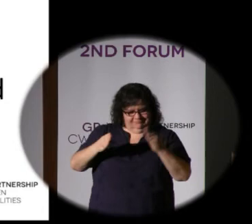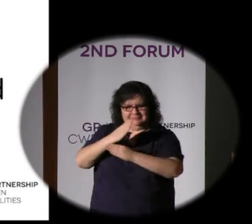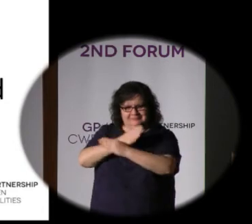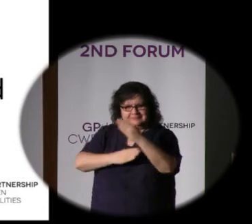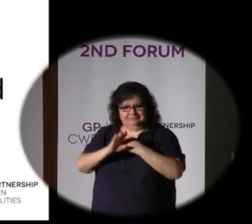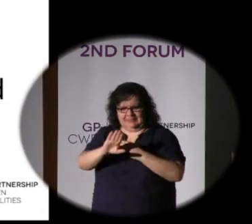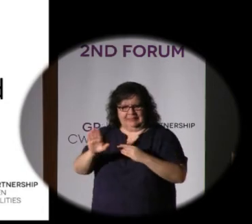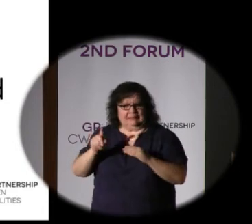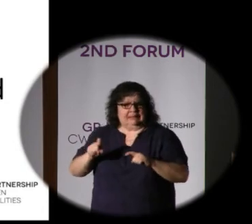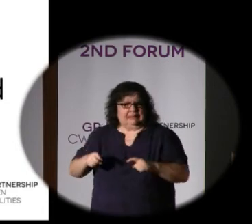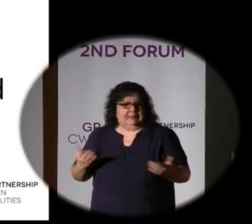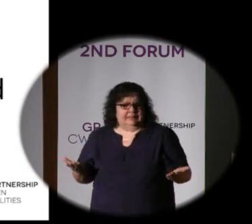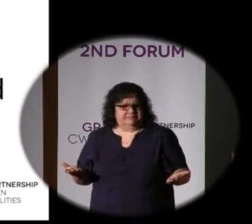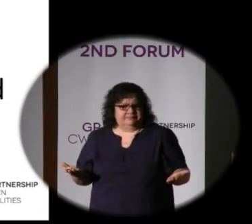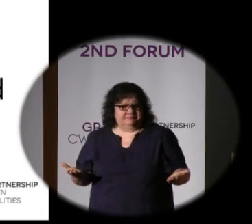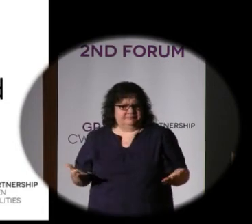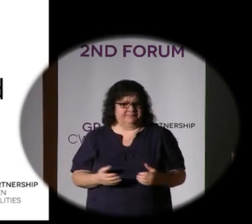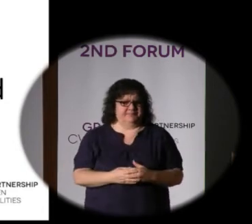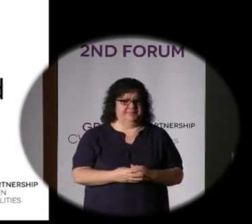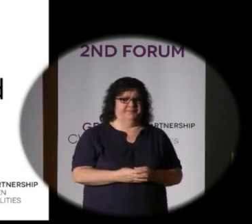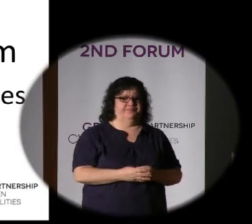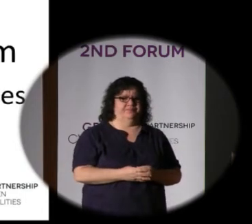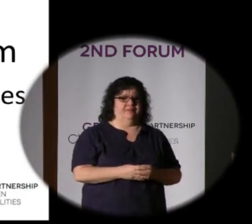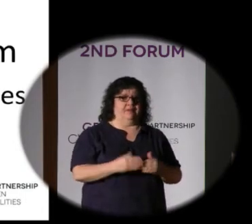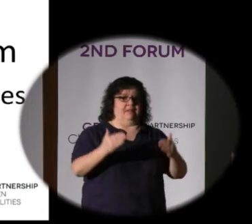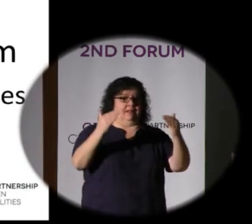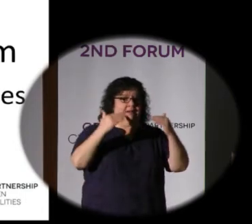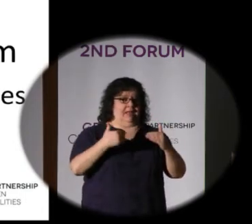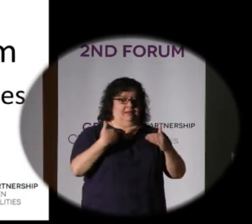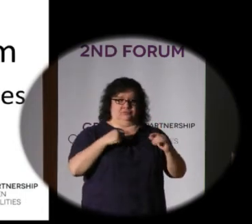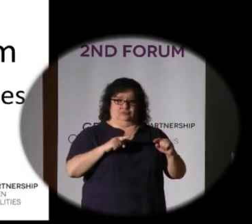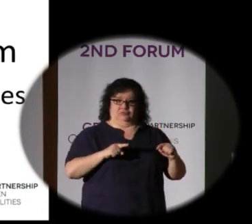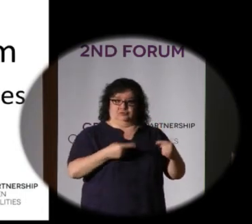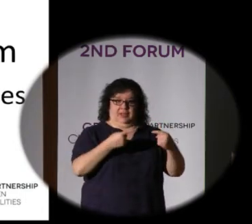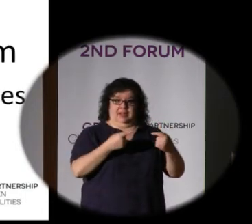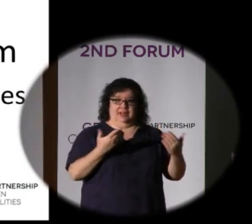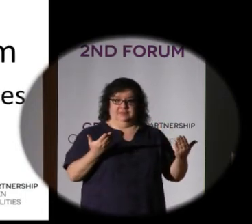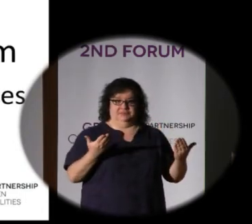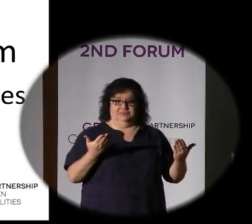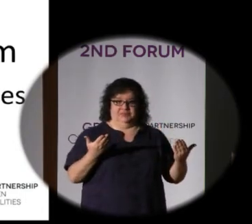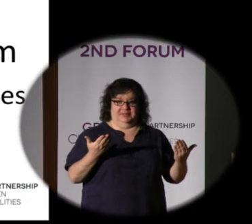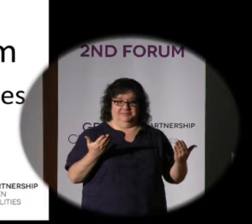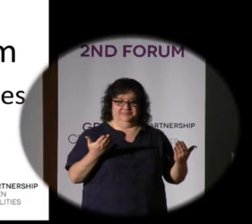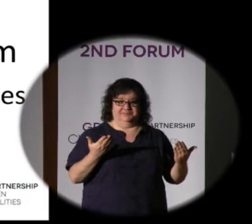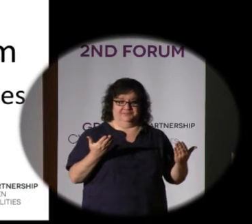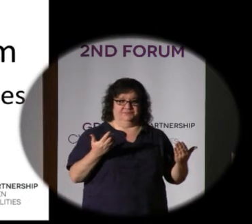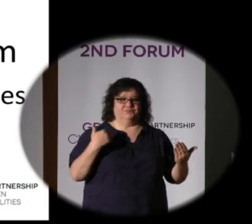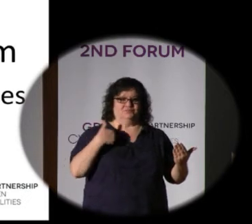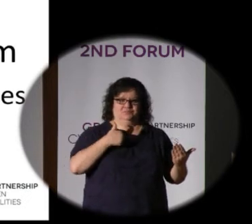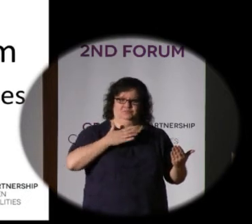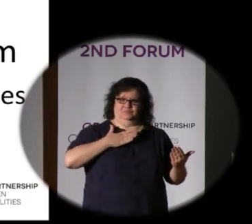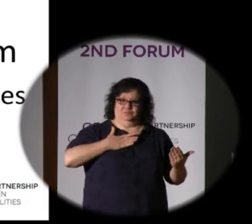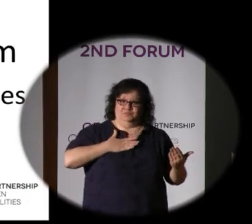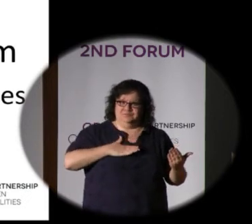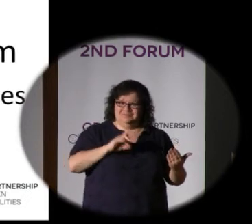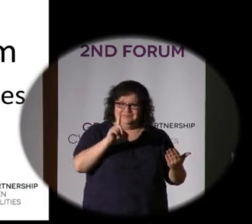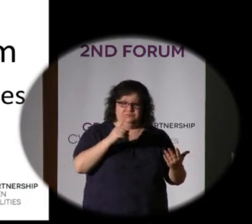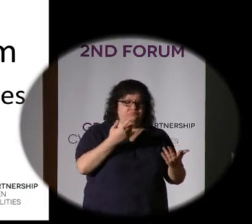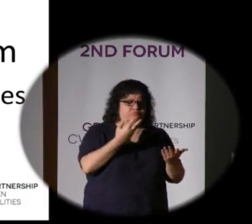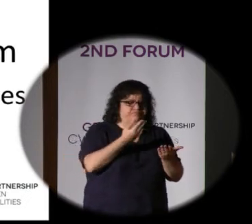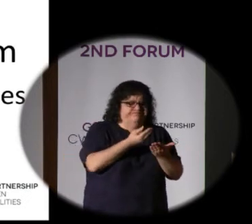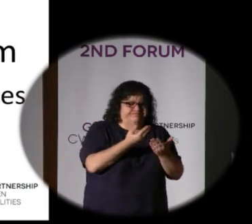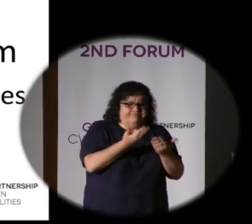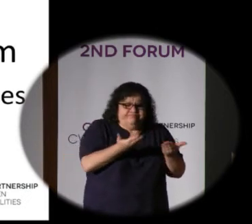The challenge, one of our objectives was to basically gather all resources and documents related